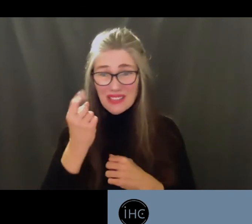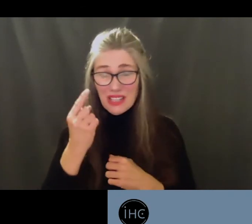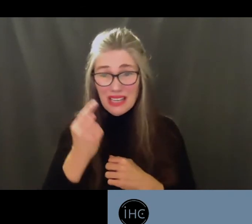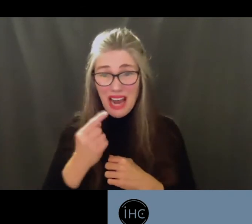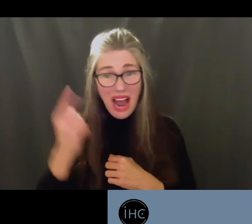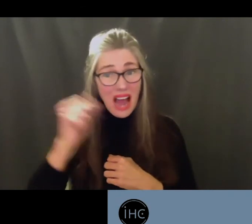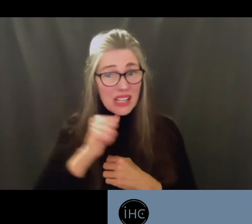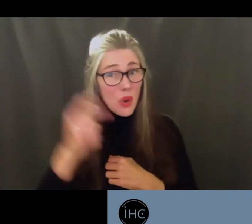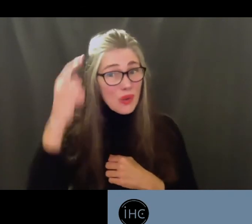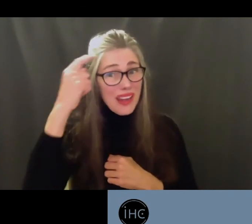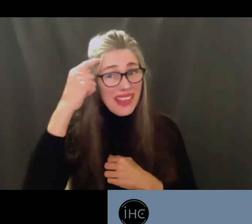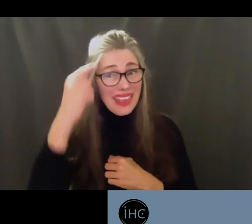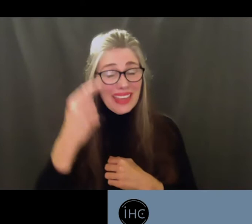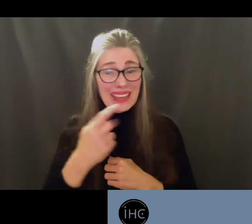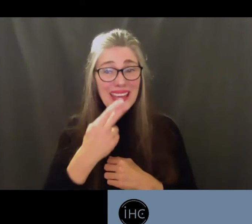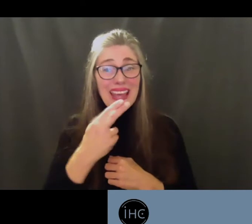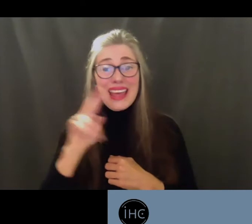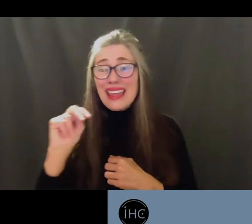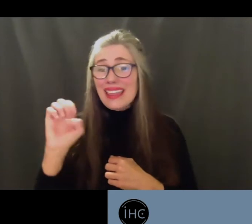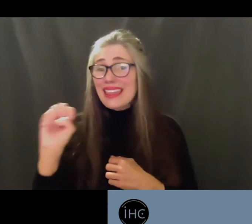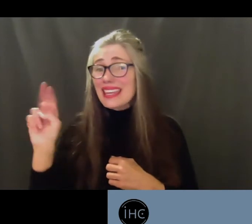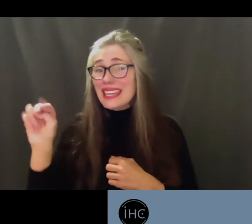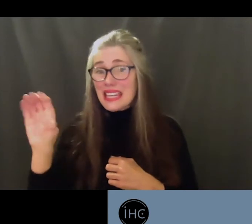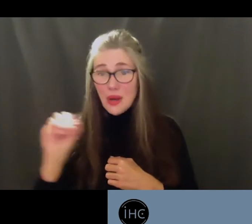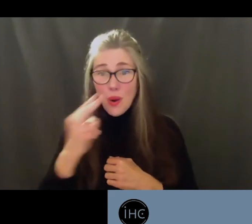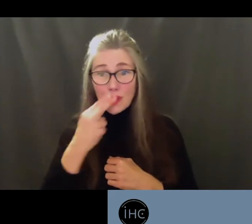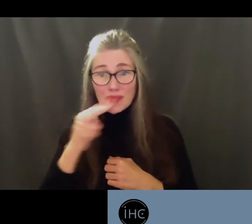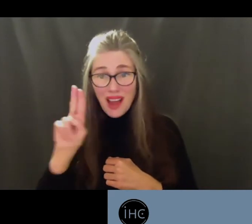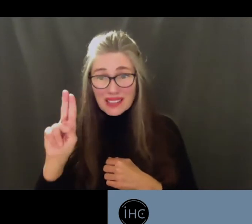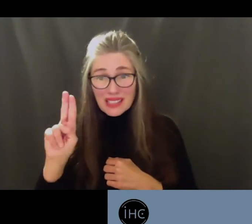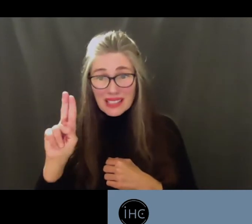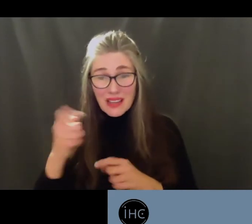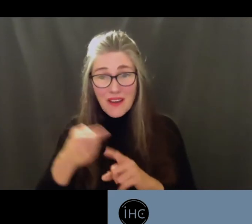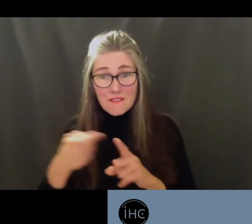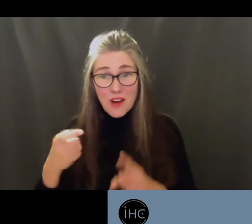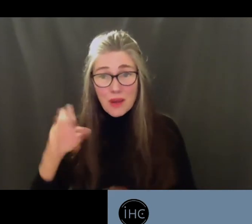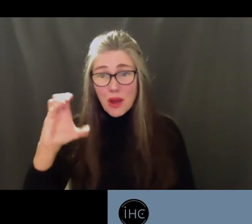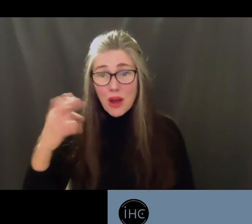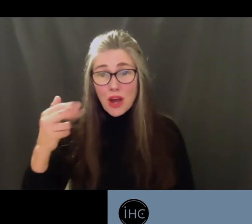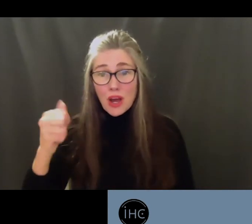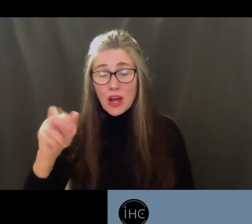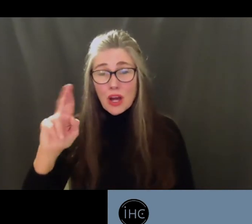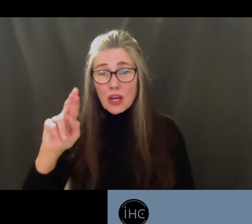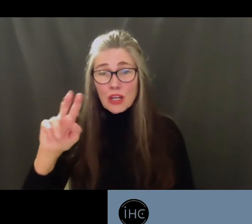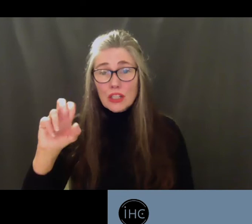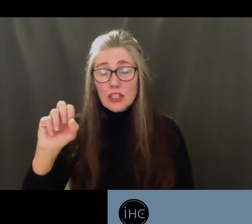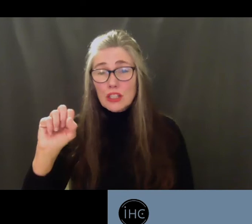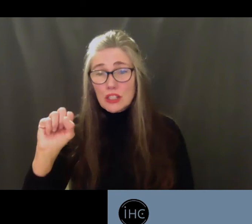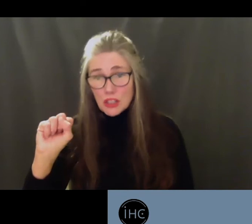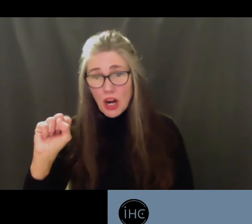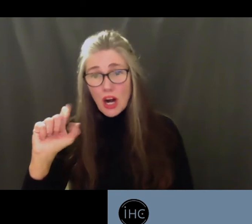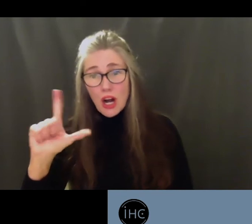expected the president of the United States to tell them they were fine people. So a lot of these people are